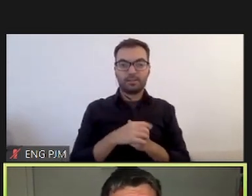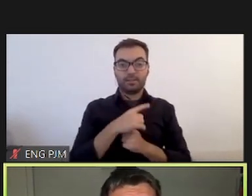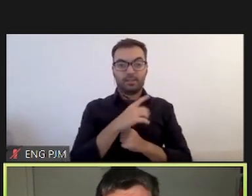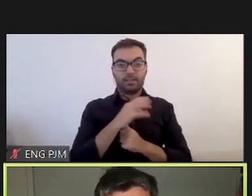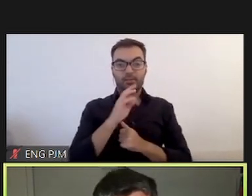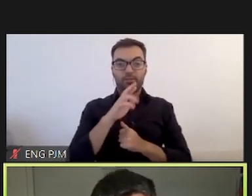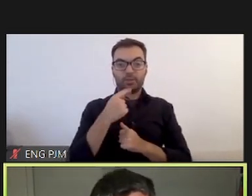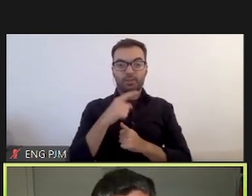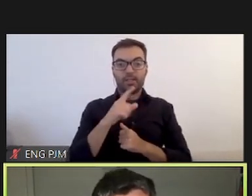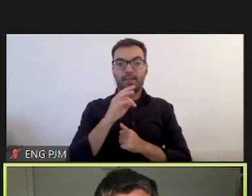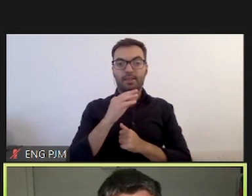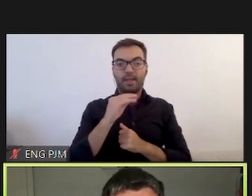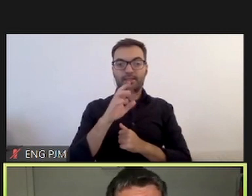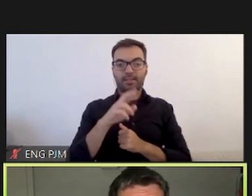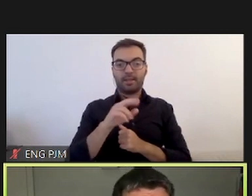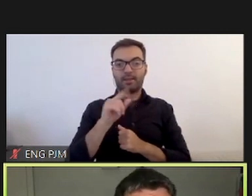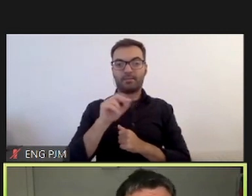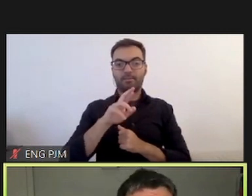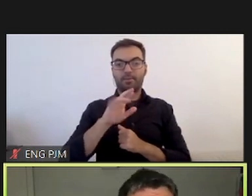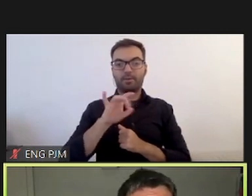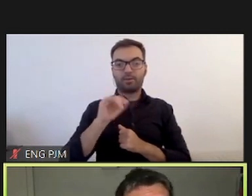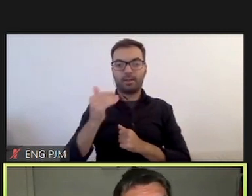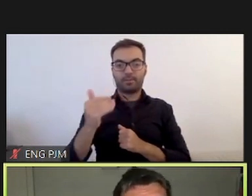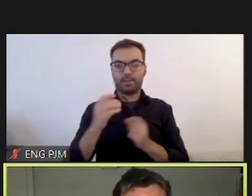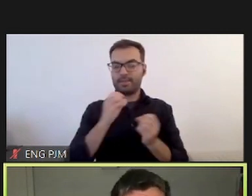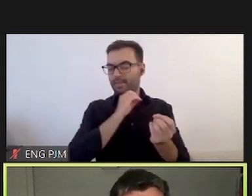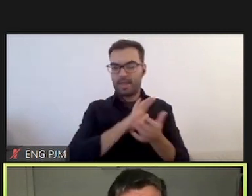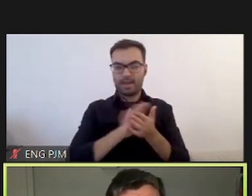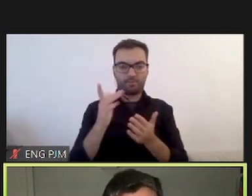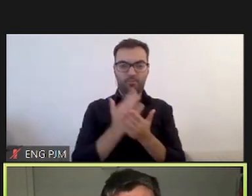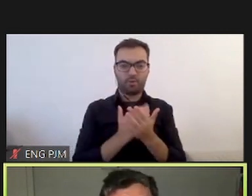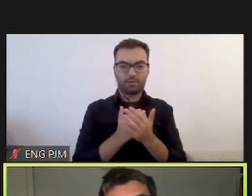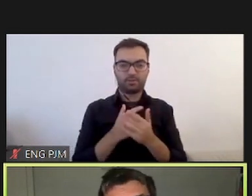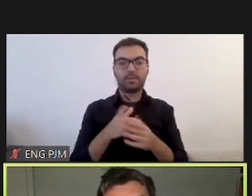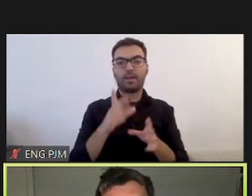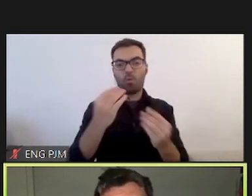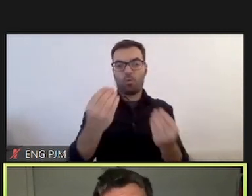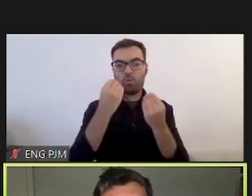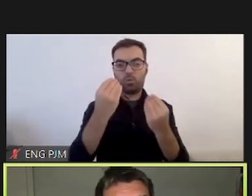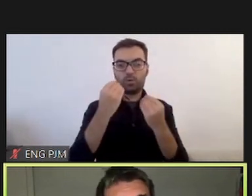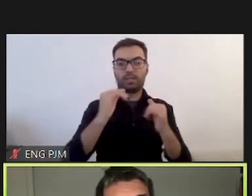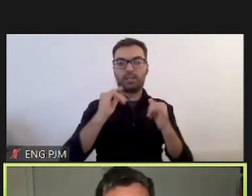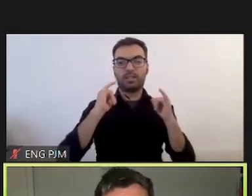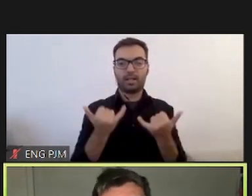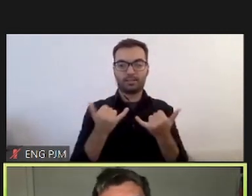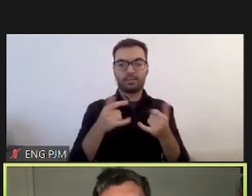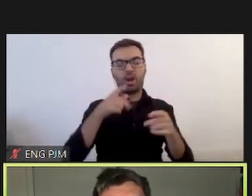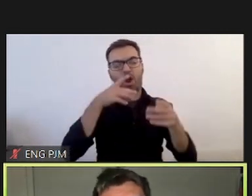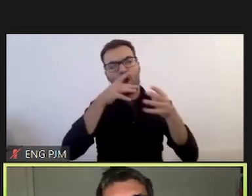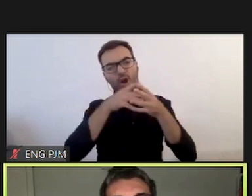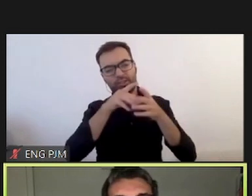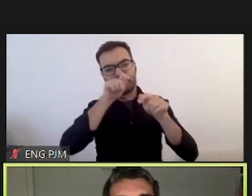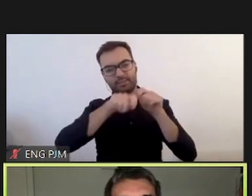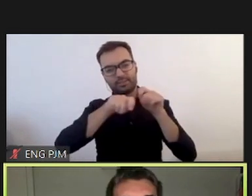Is totally for free, a program that teach you how to